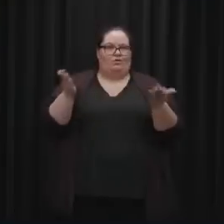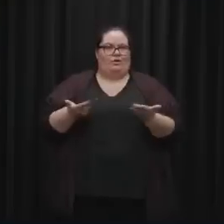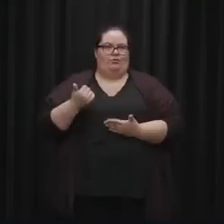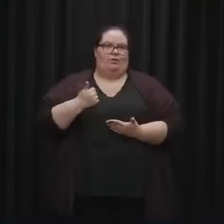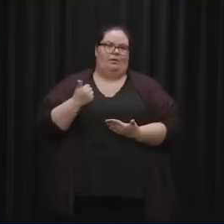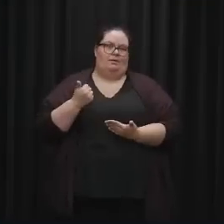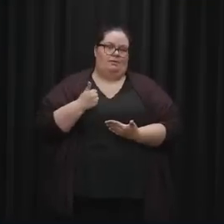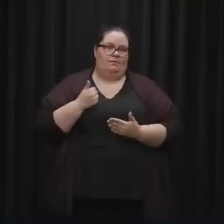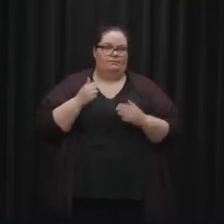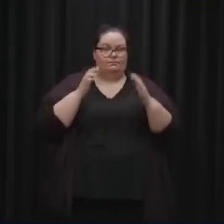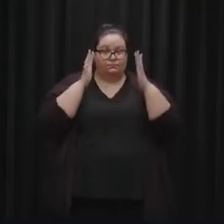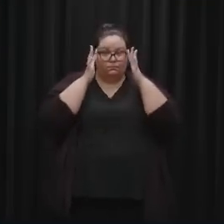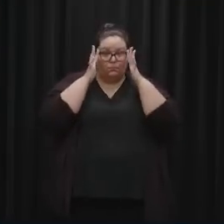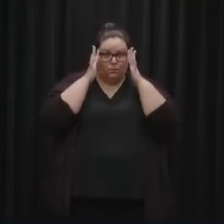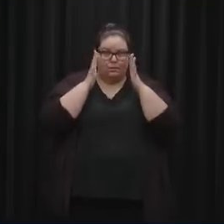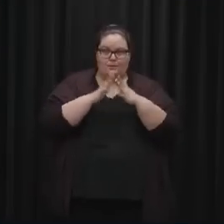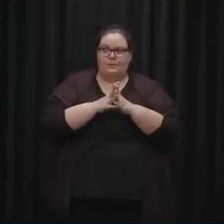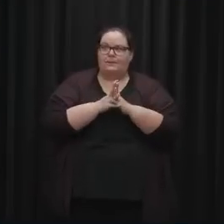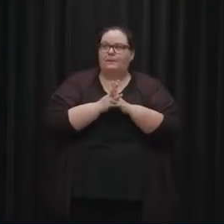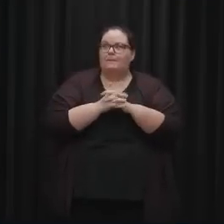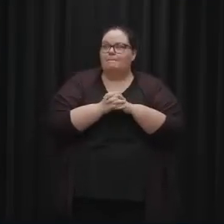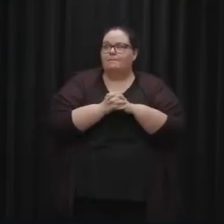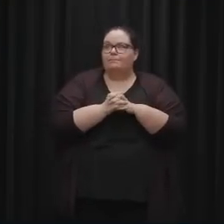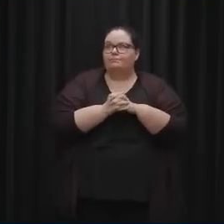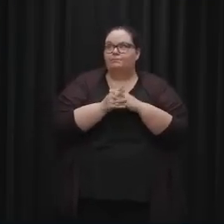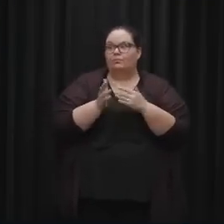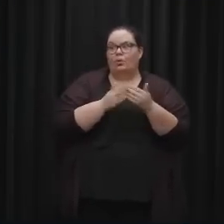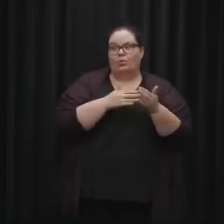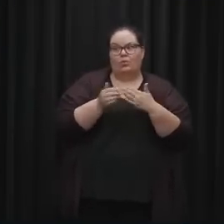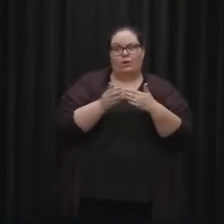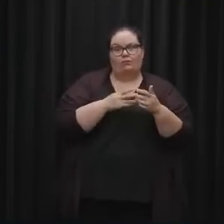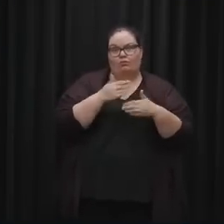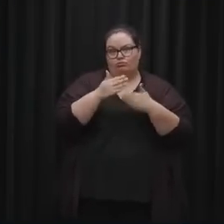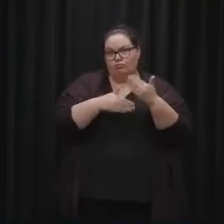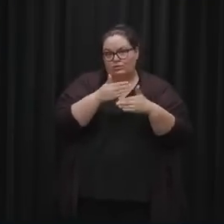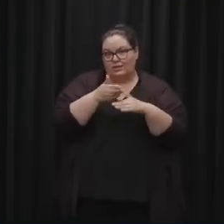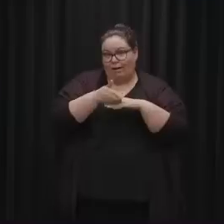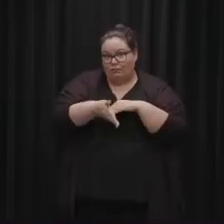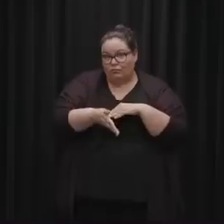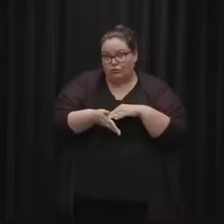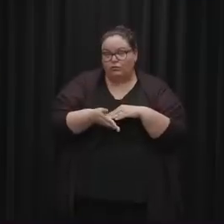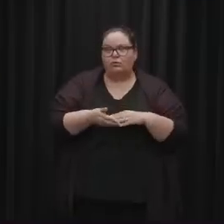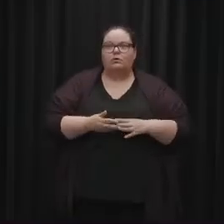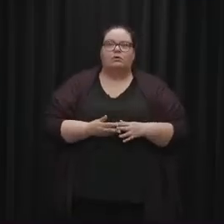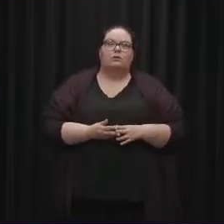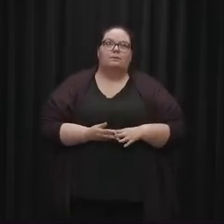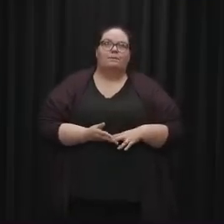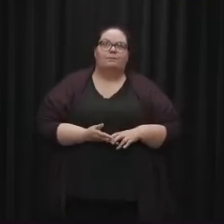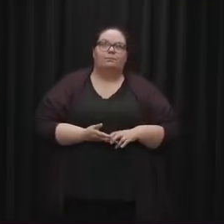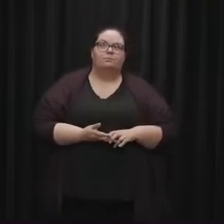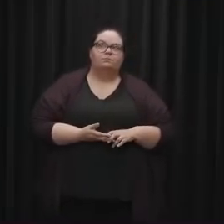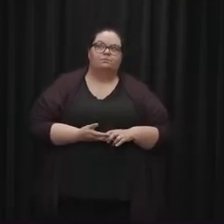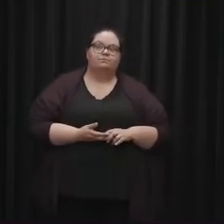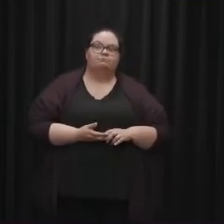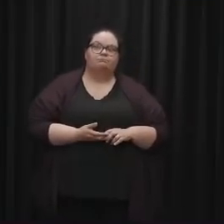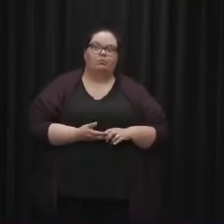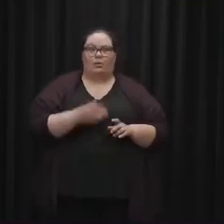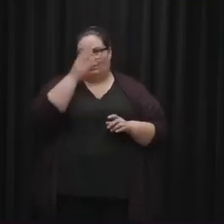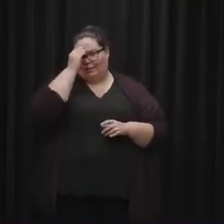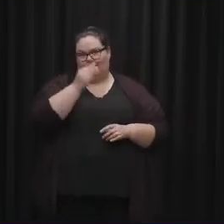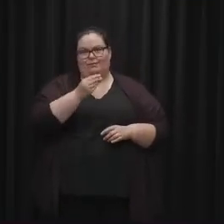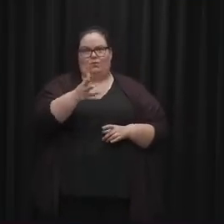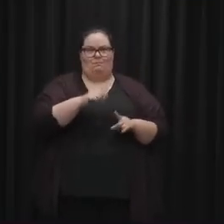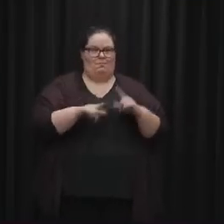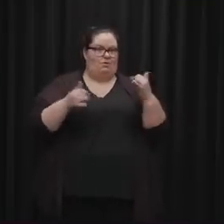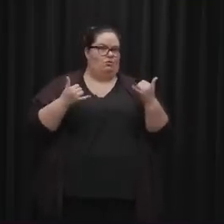and whatever processes and actions that are going to be taken after that are going to be communicated with the public.